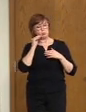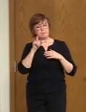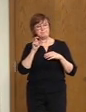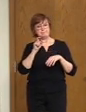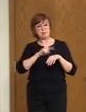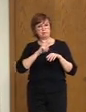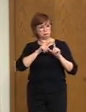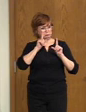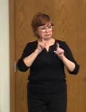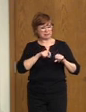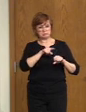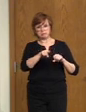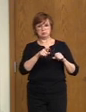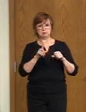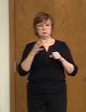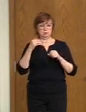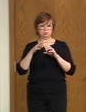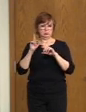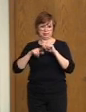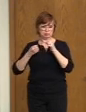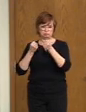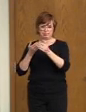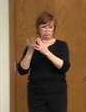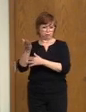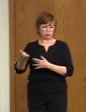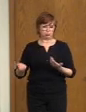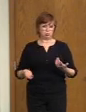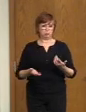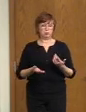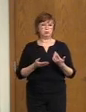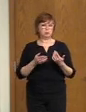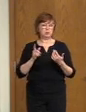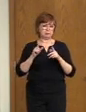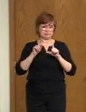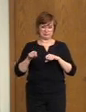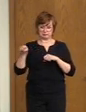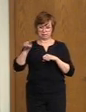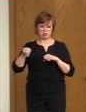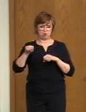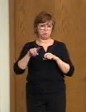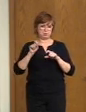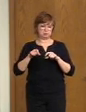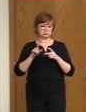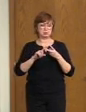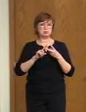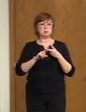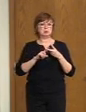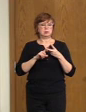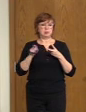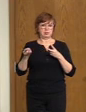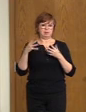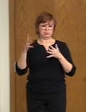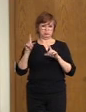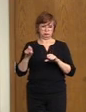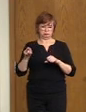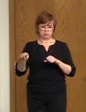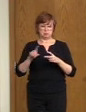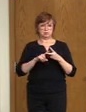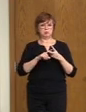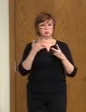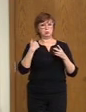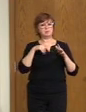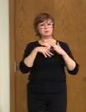Care, and we will be spreading that out to other facilities, including some of the other extended care facilities. We've also been in the other extended care